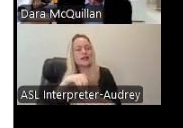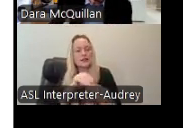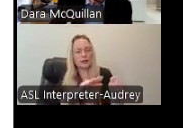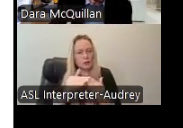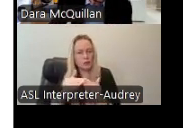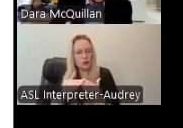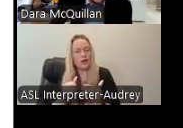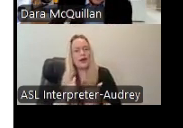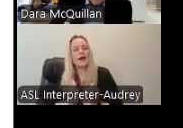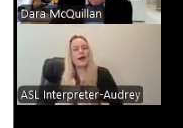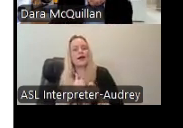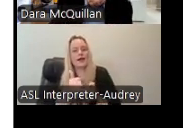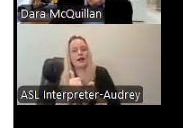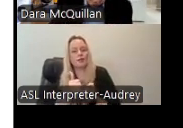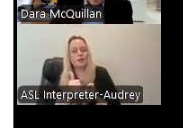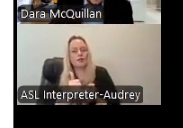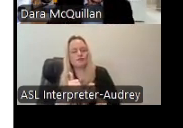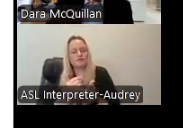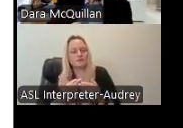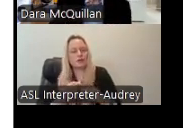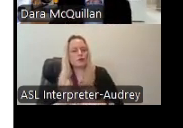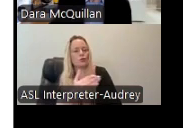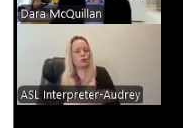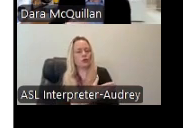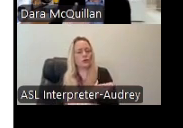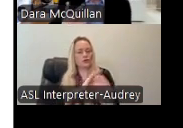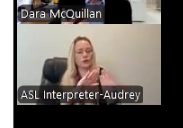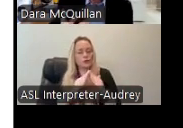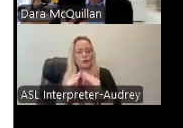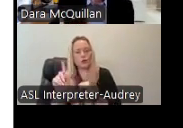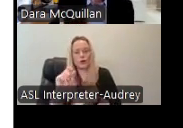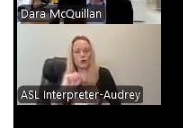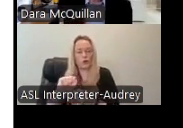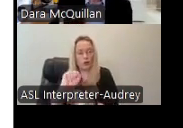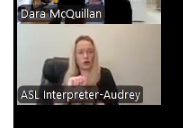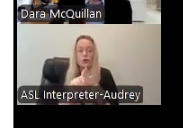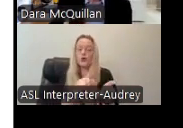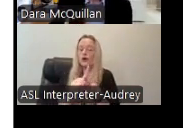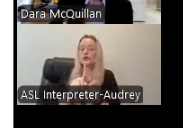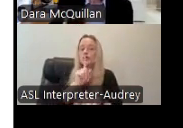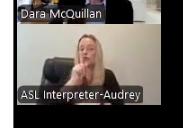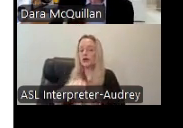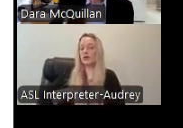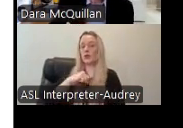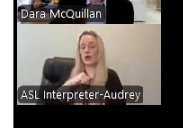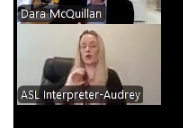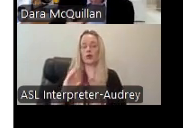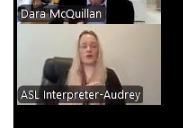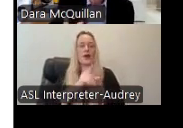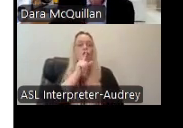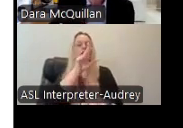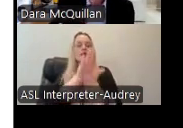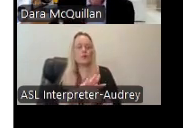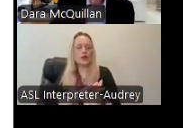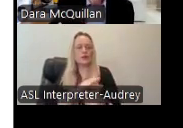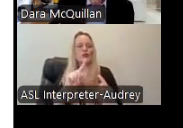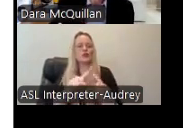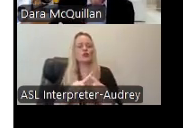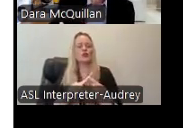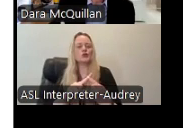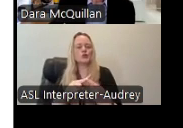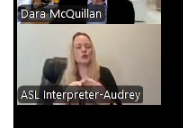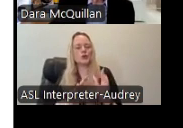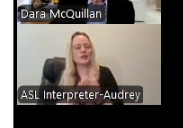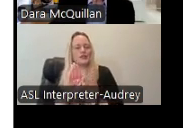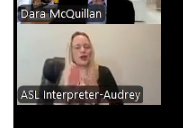the communities in which we work. Another thing that we are all particularly proud of is our commitment to an inclusive